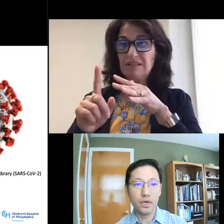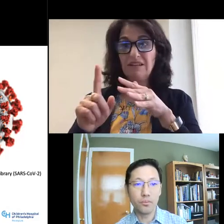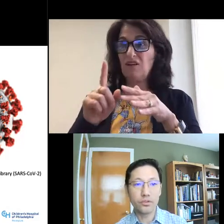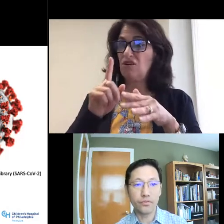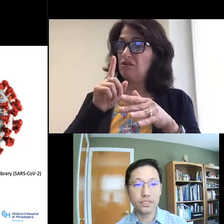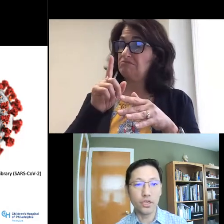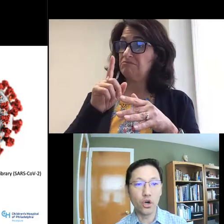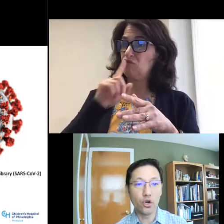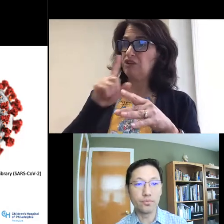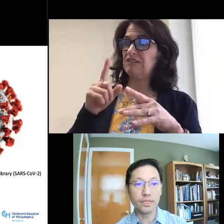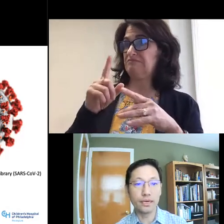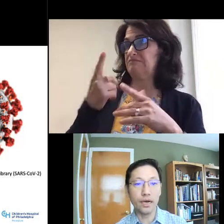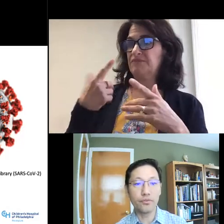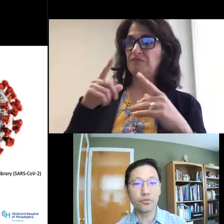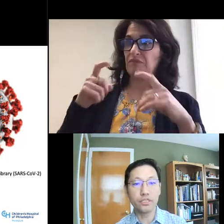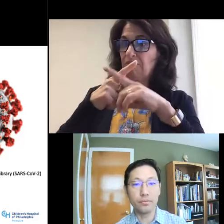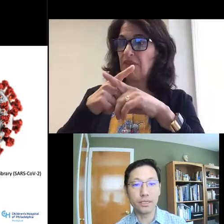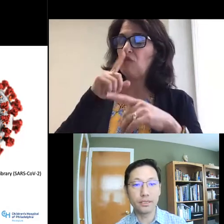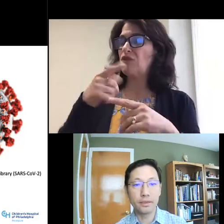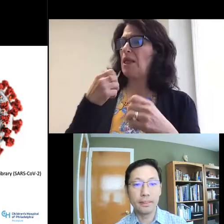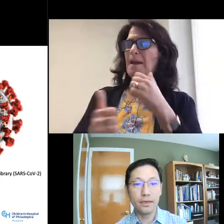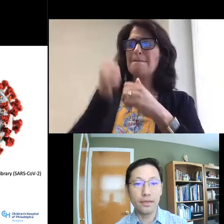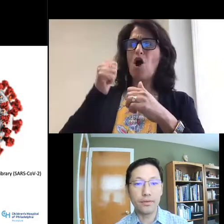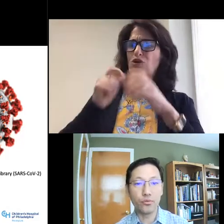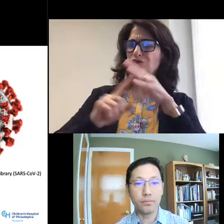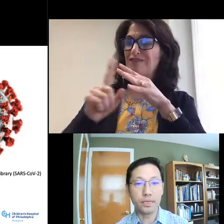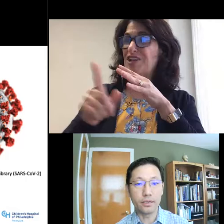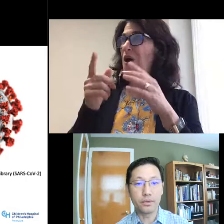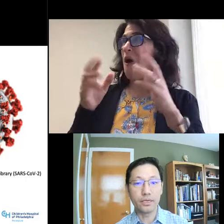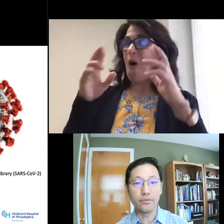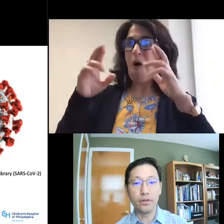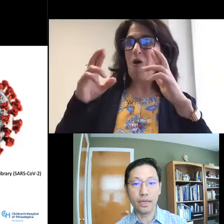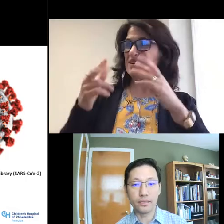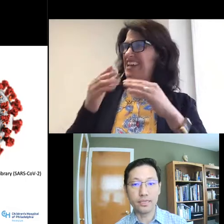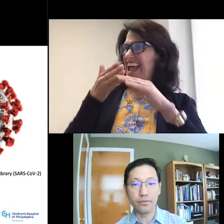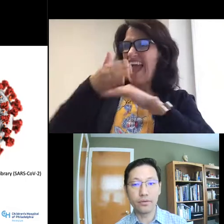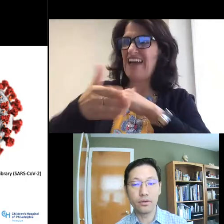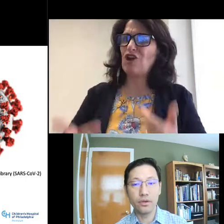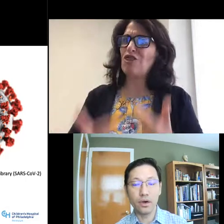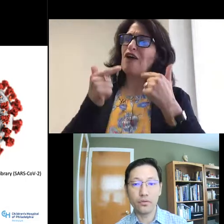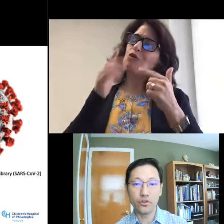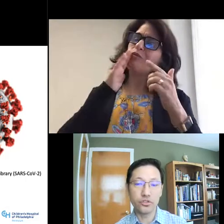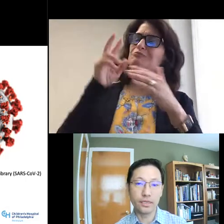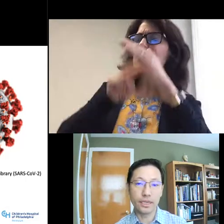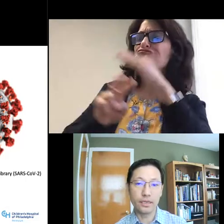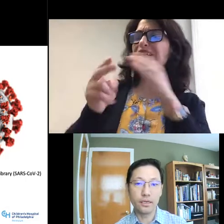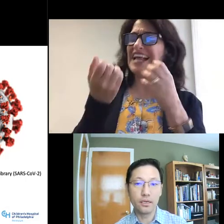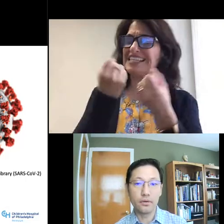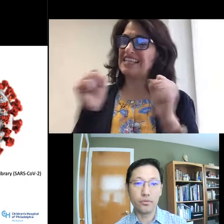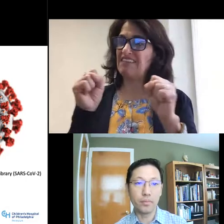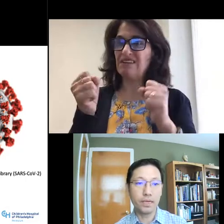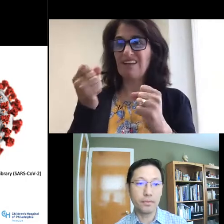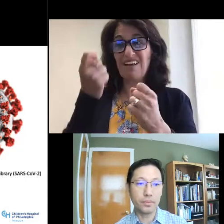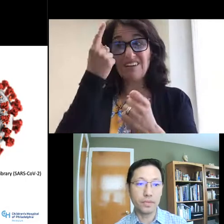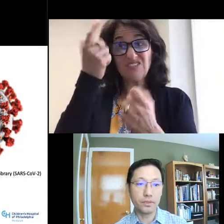events. Most refugees hope that after resettlement, life will be predictable and safe. Unfortunately,